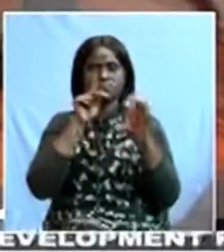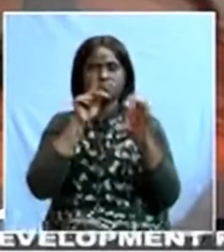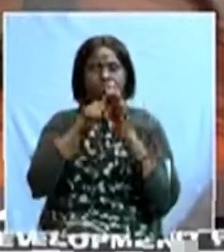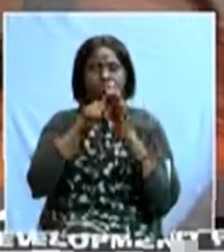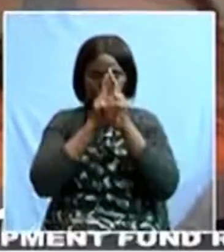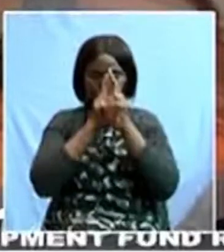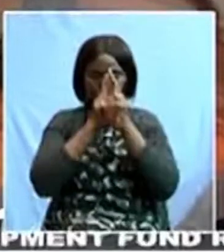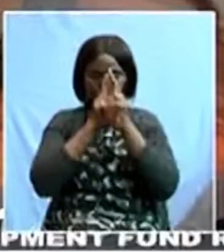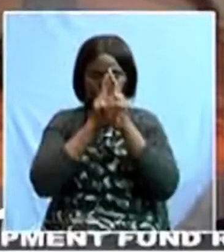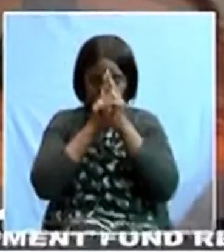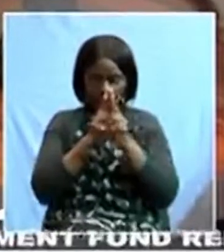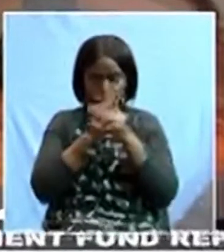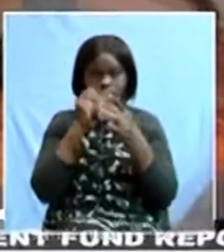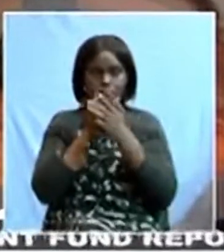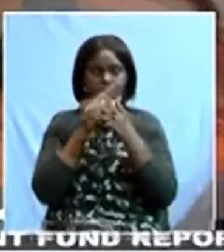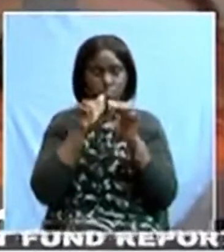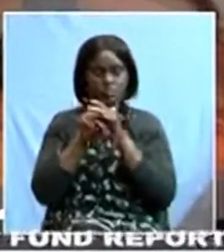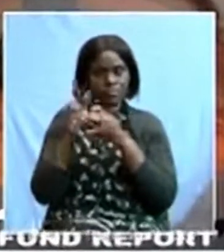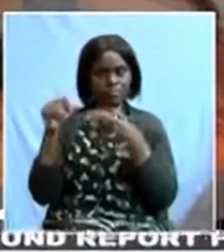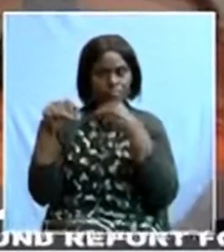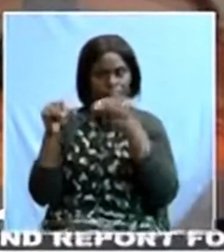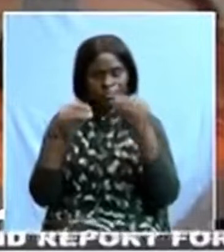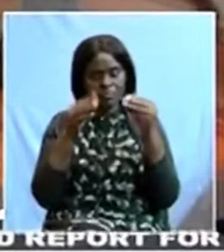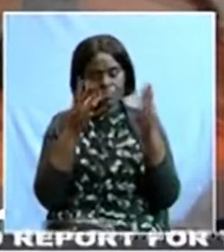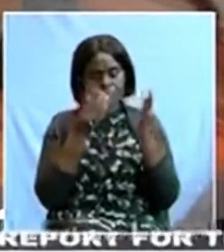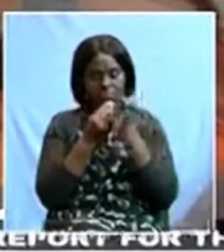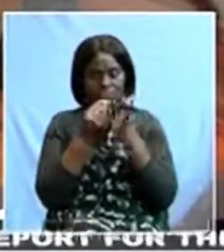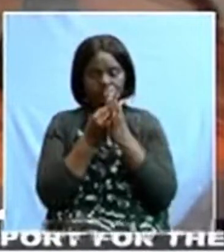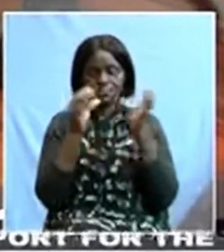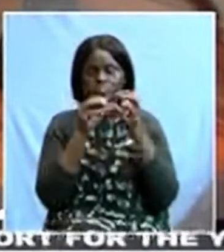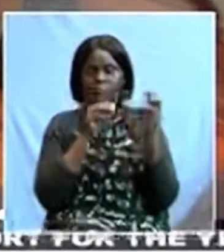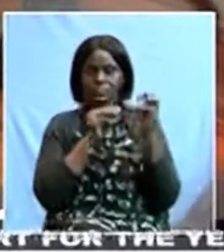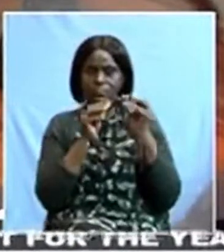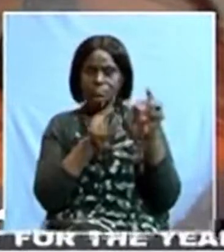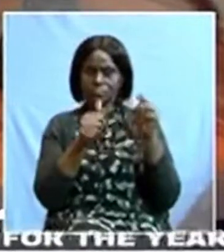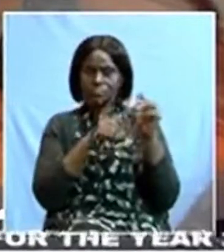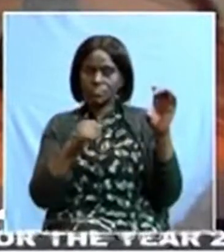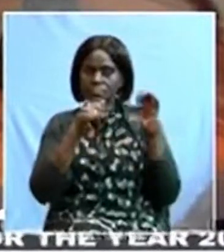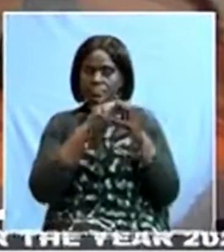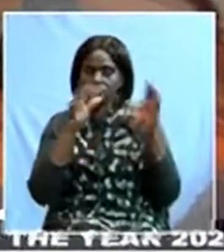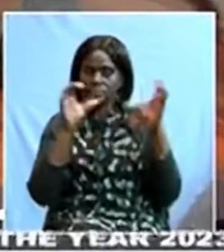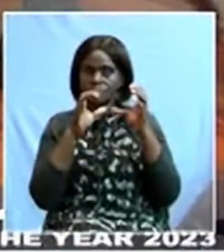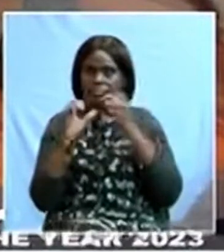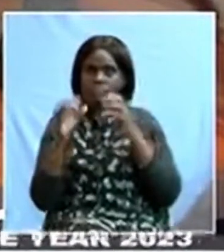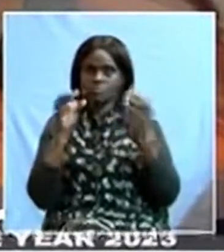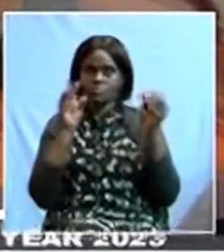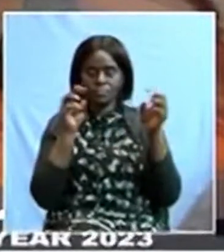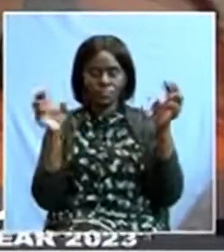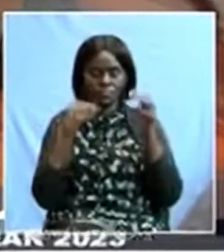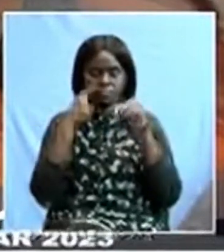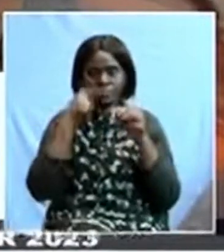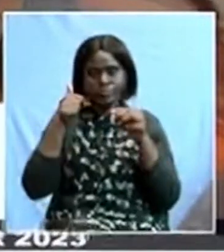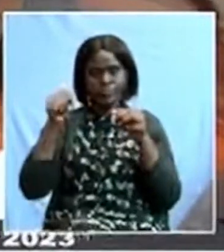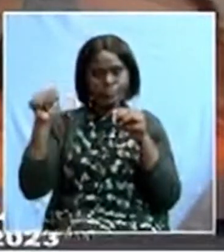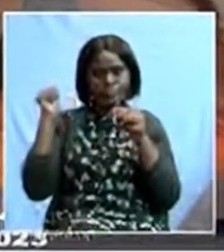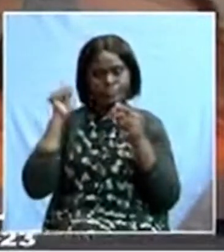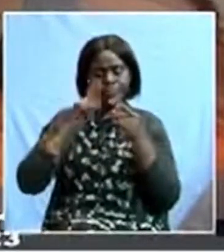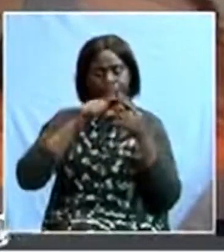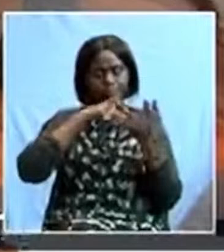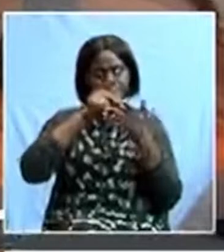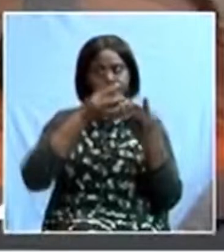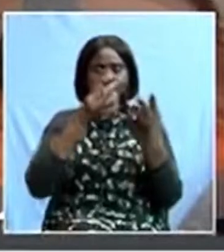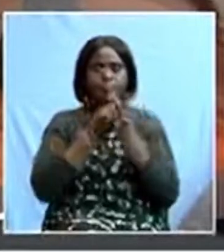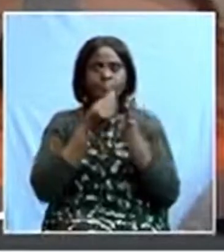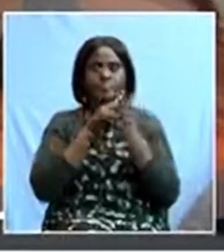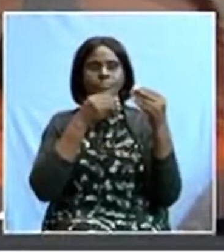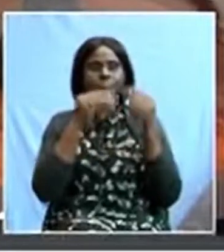participation respectively. On the market fees, council management engaged the market committees who were refusing to pay market